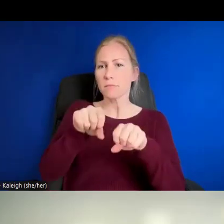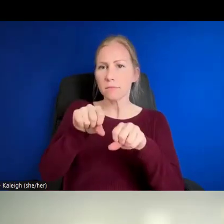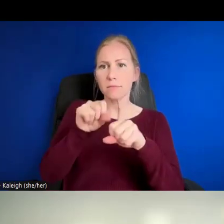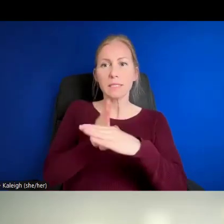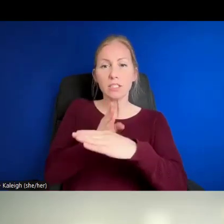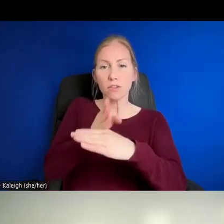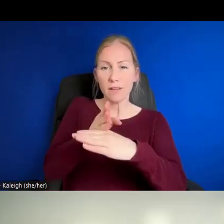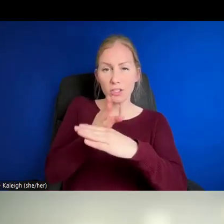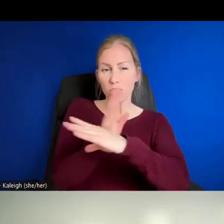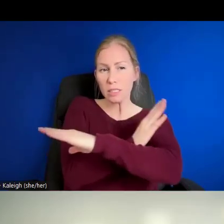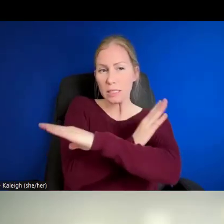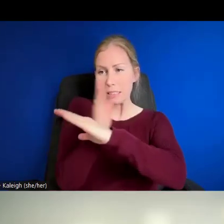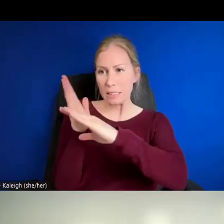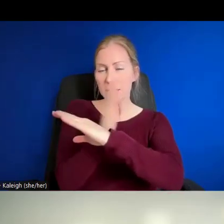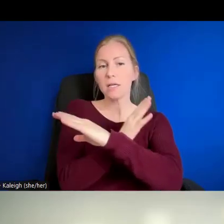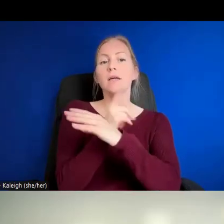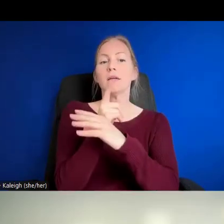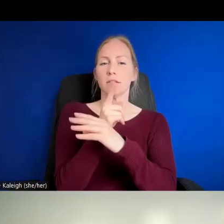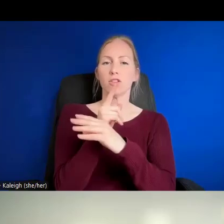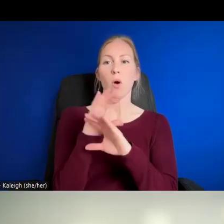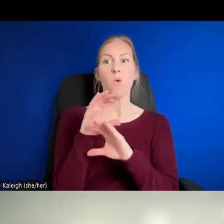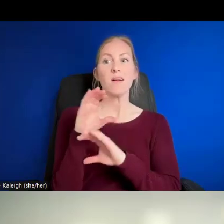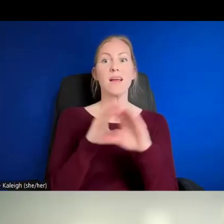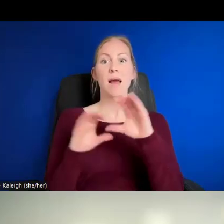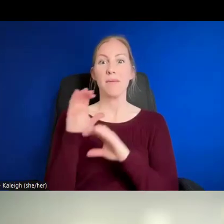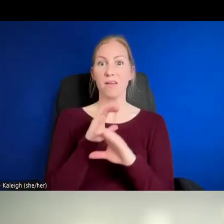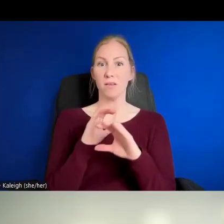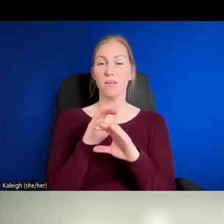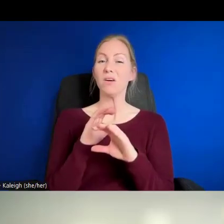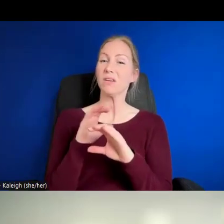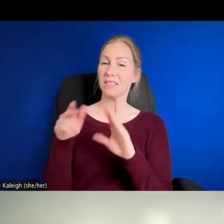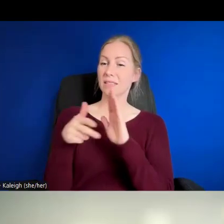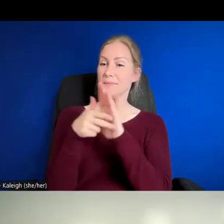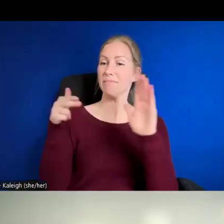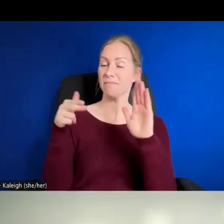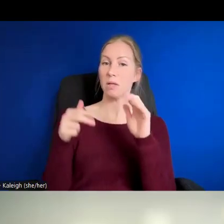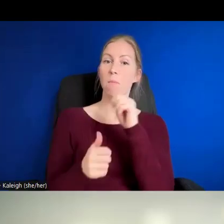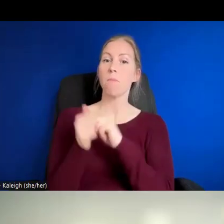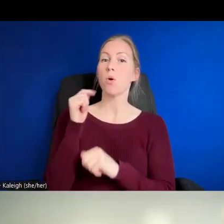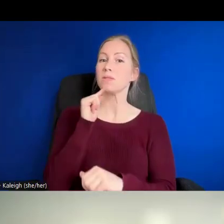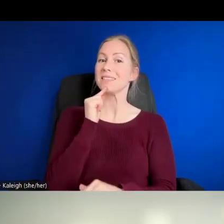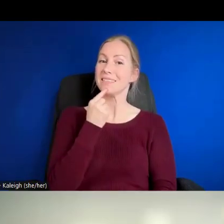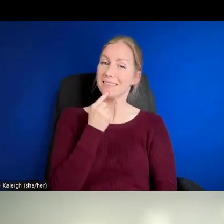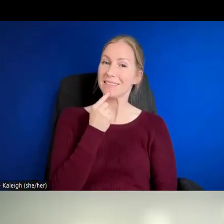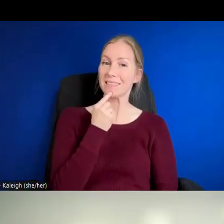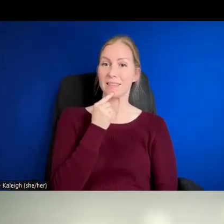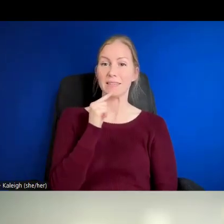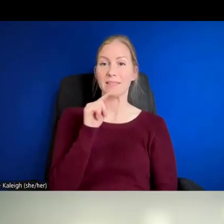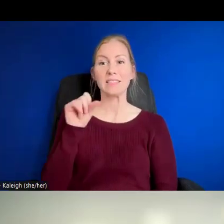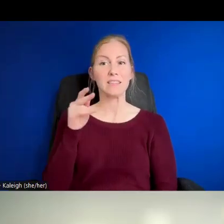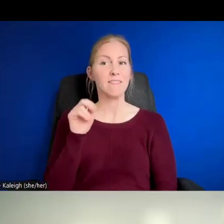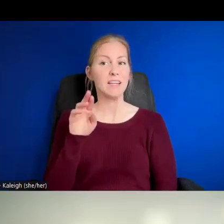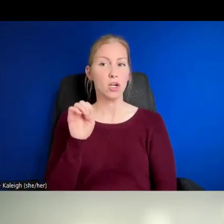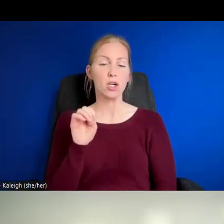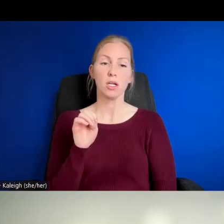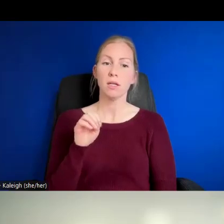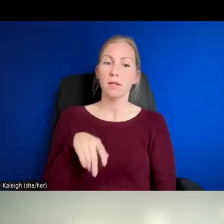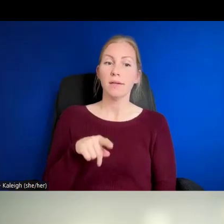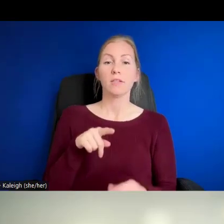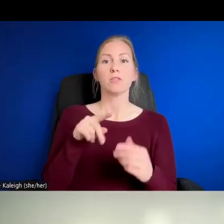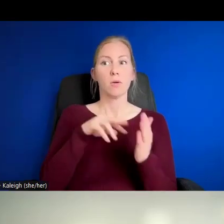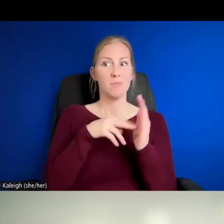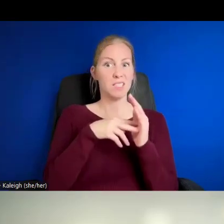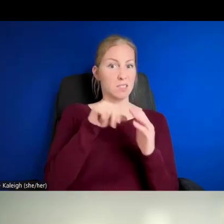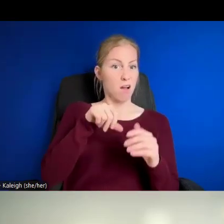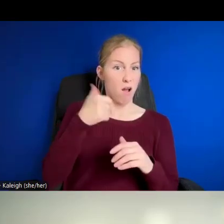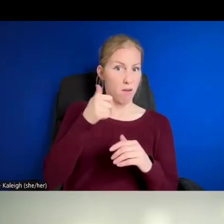chemical restraint is meant to be the most severe. It means that the other forms of restraint should have